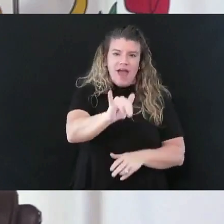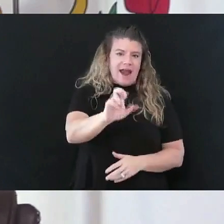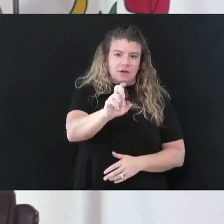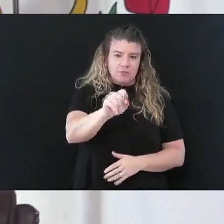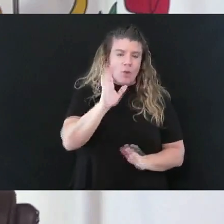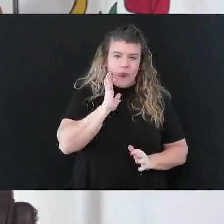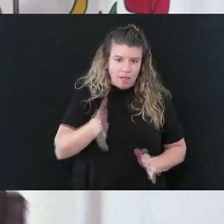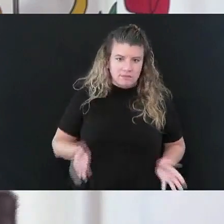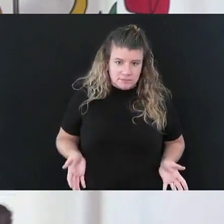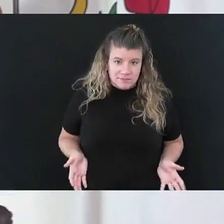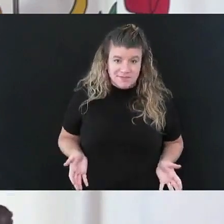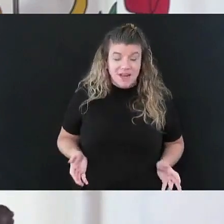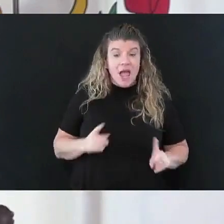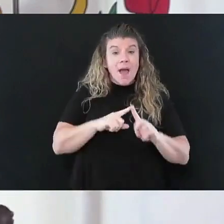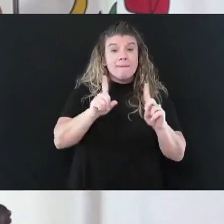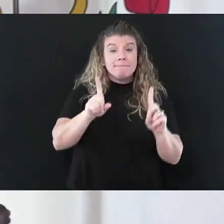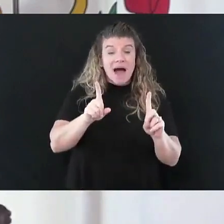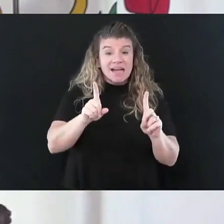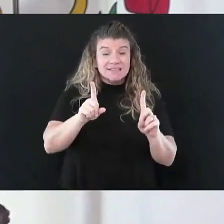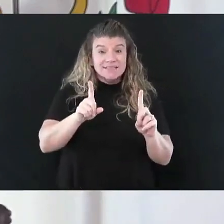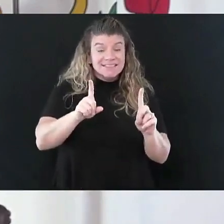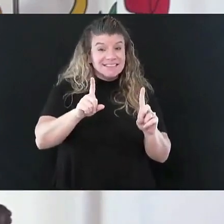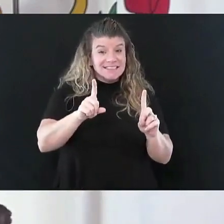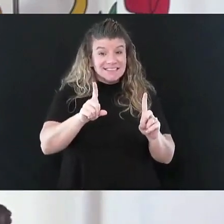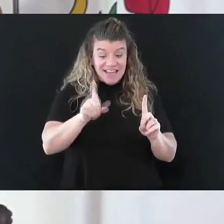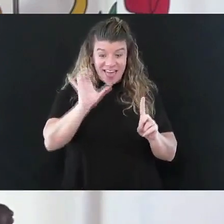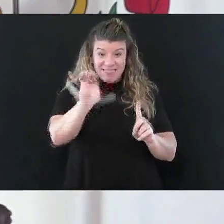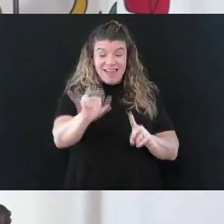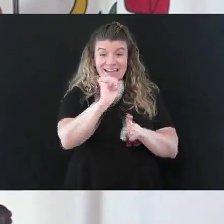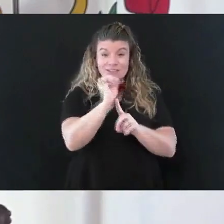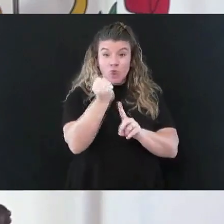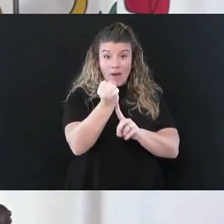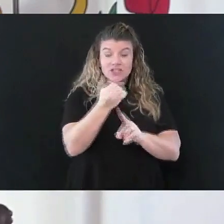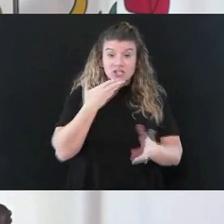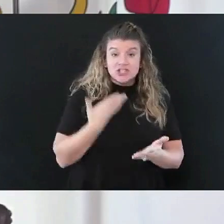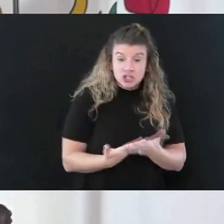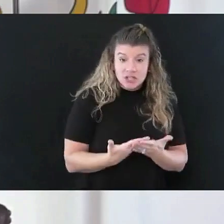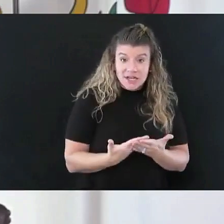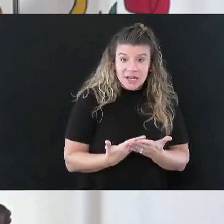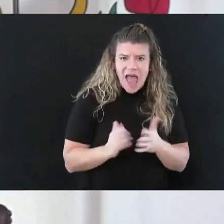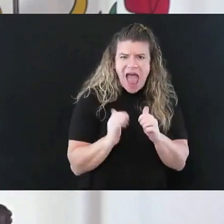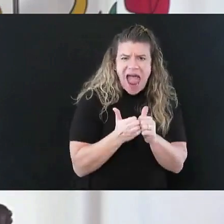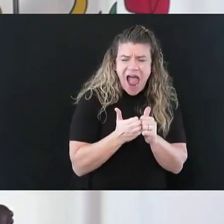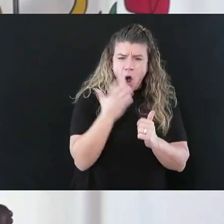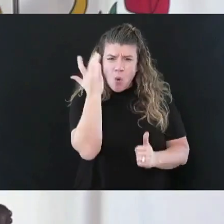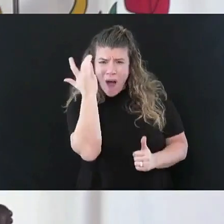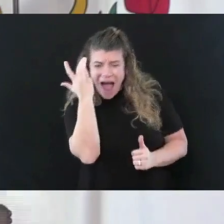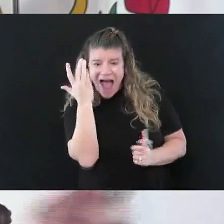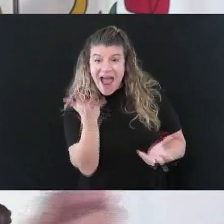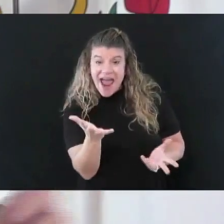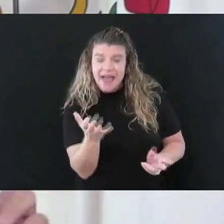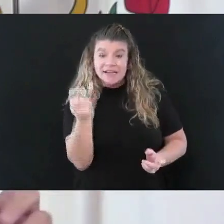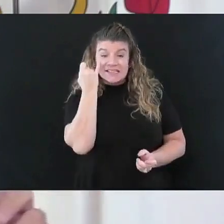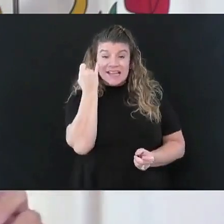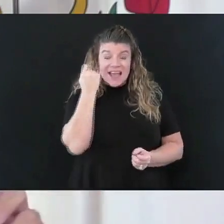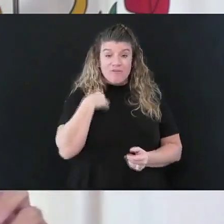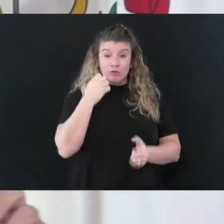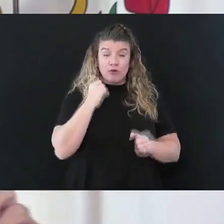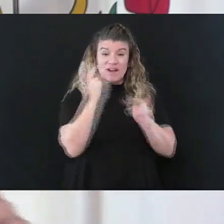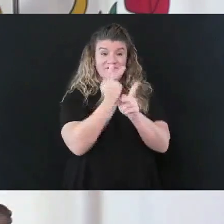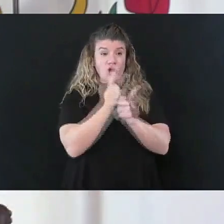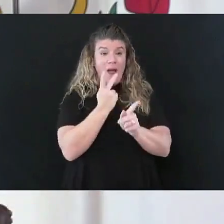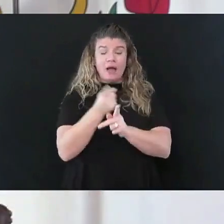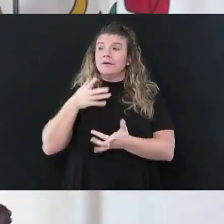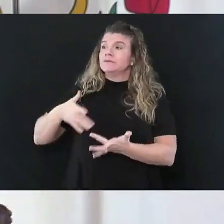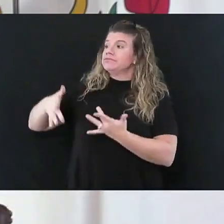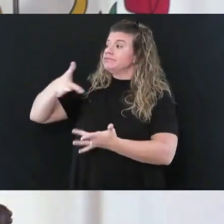that done. But the thing that is good about it is just this, is if we're circulating on social media